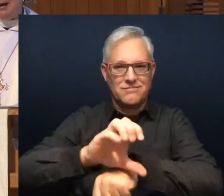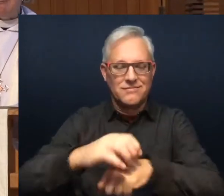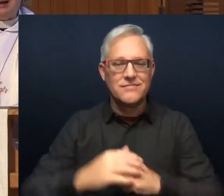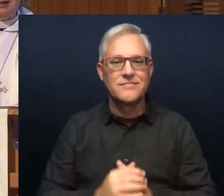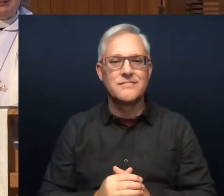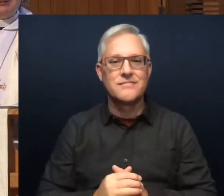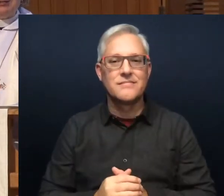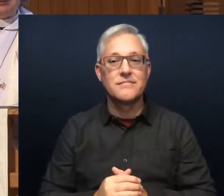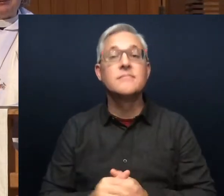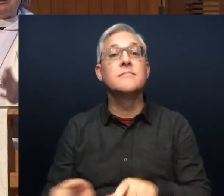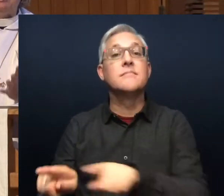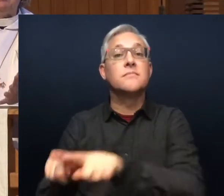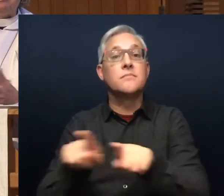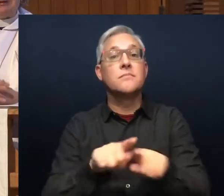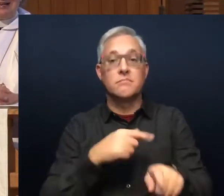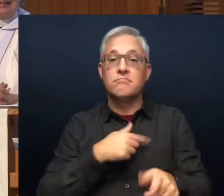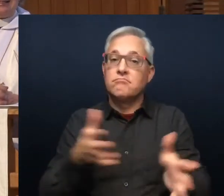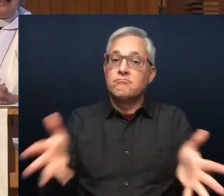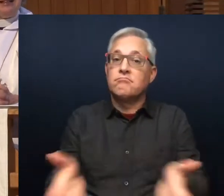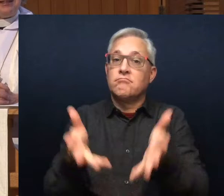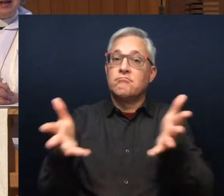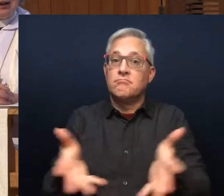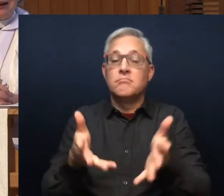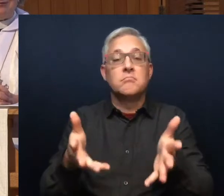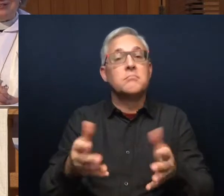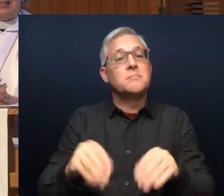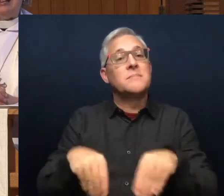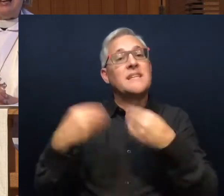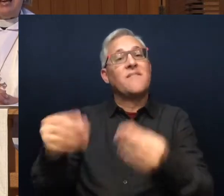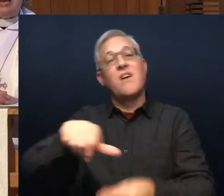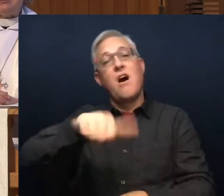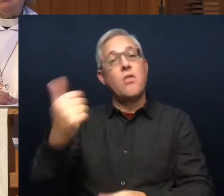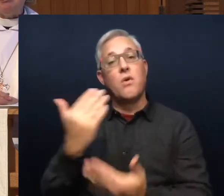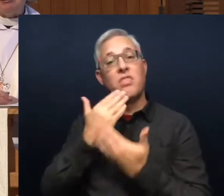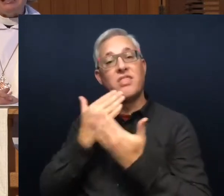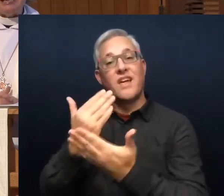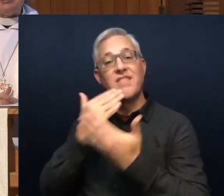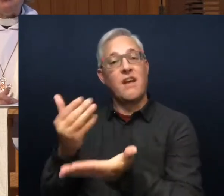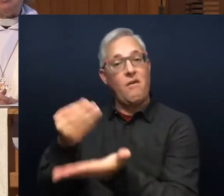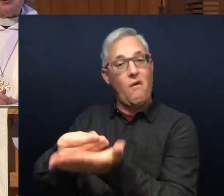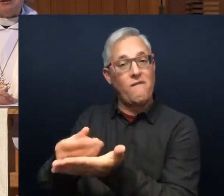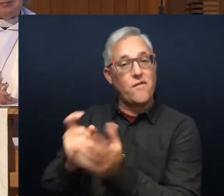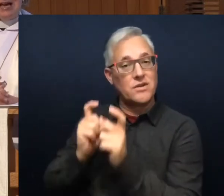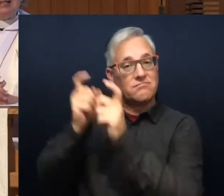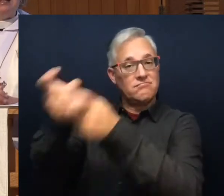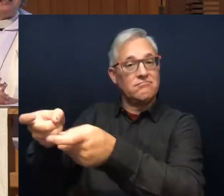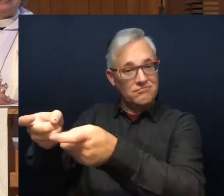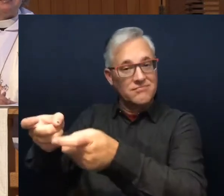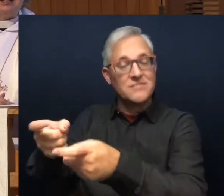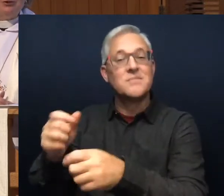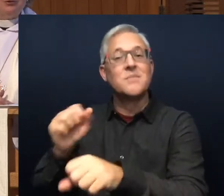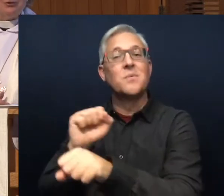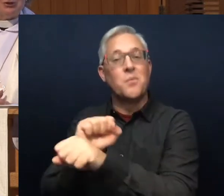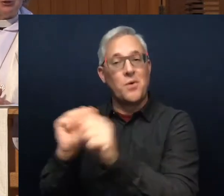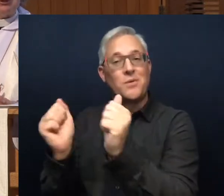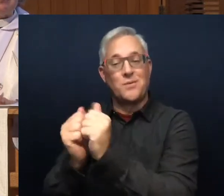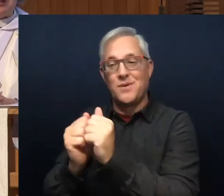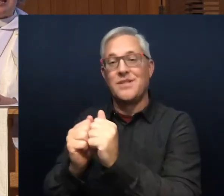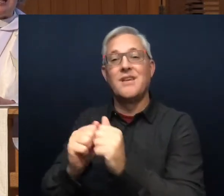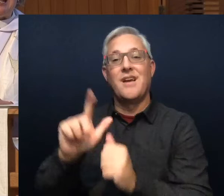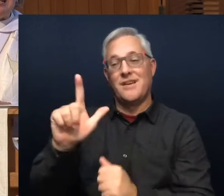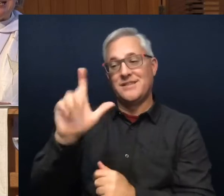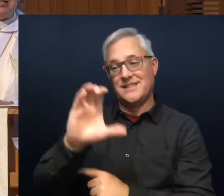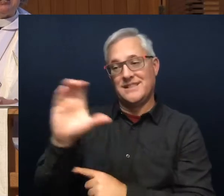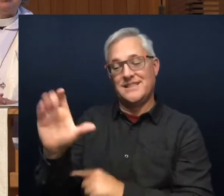same time, I encourage you to participate in a thank offering as we work together with our companion synod, the Lutheran Church